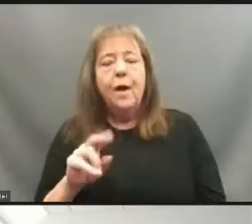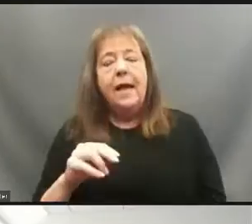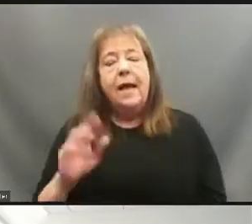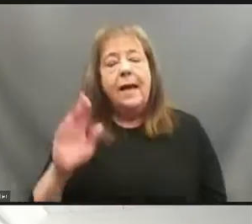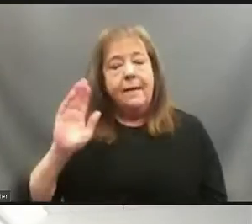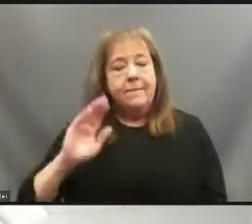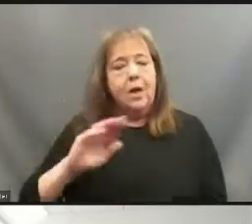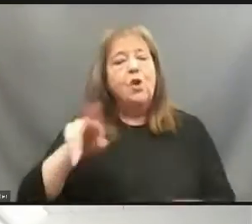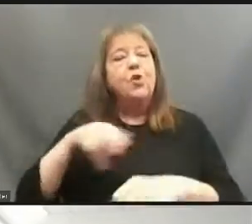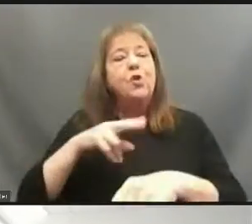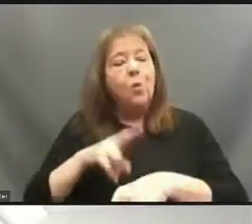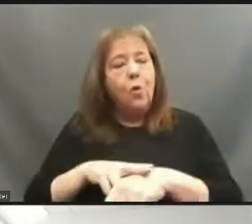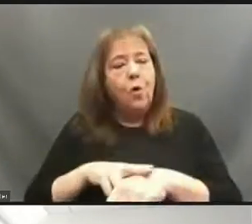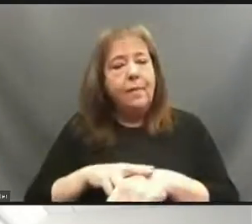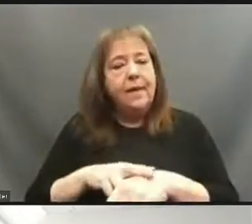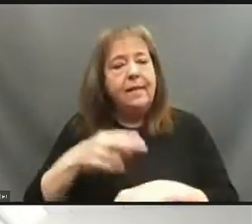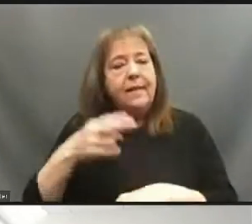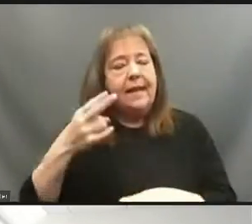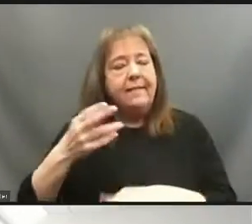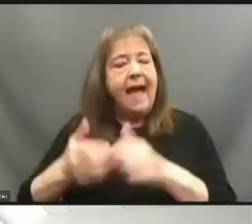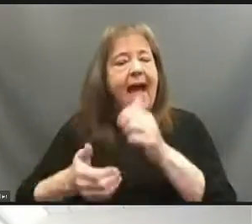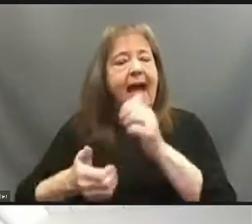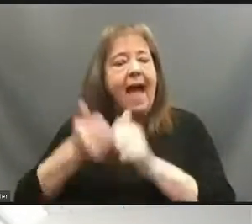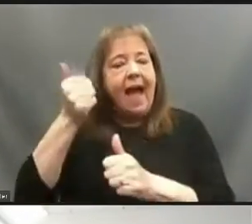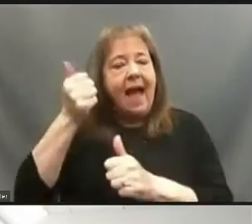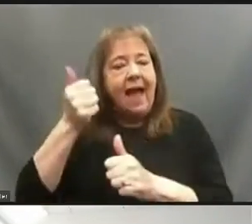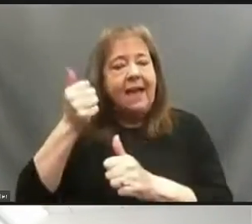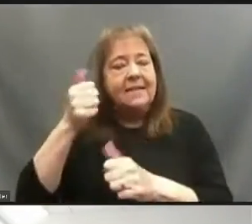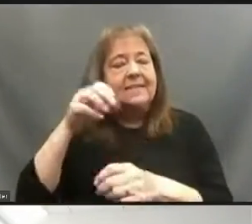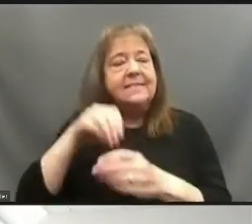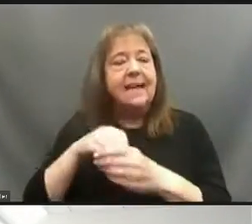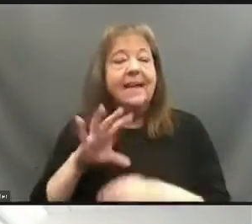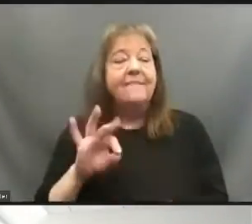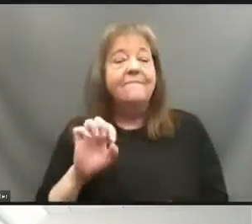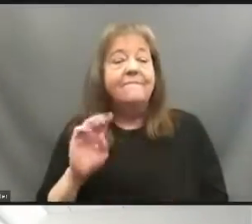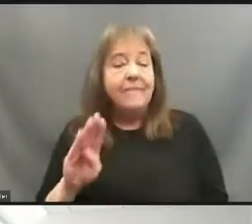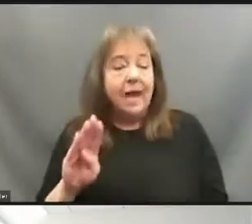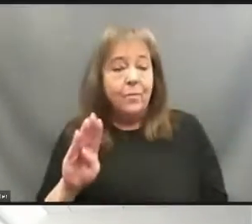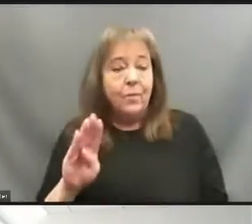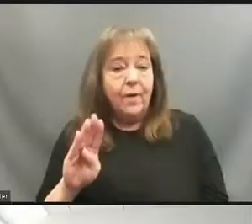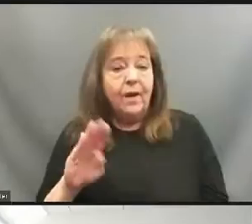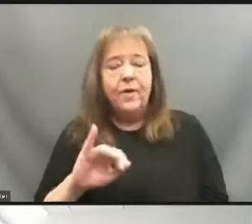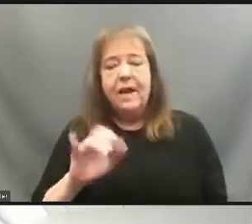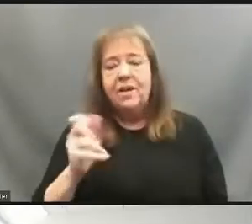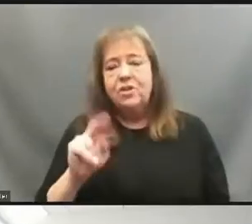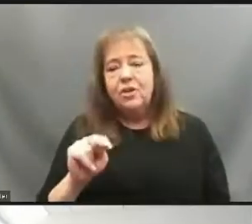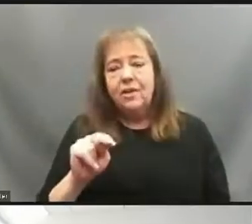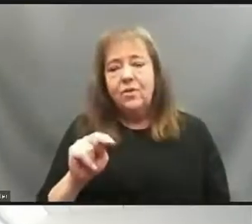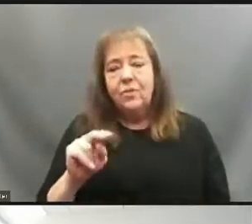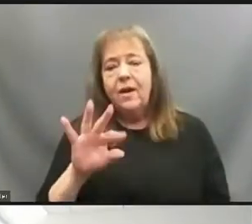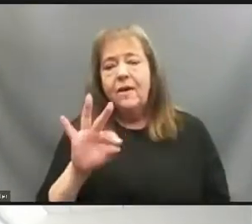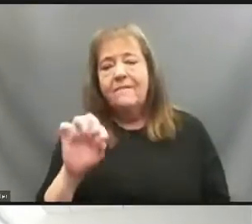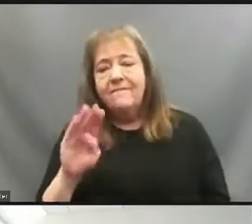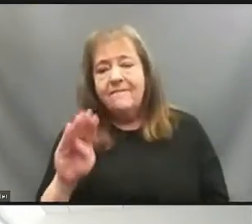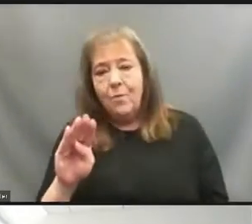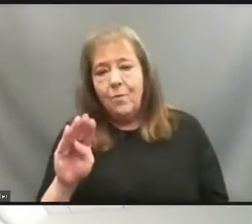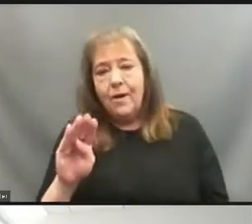the first or second week of February or so, late January, early February.